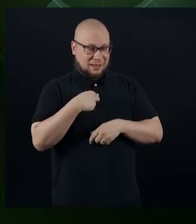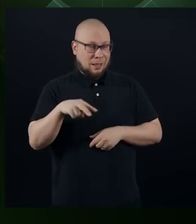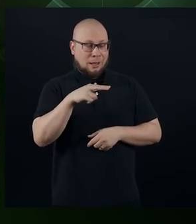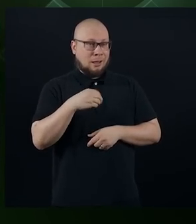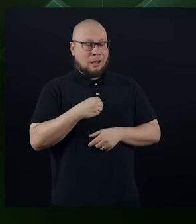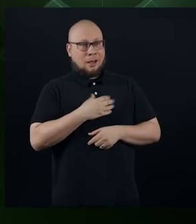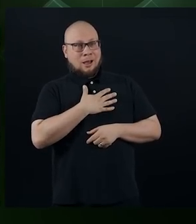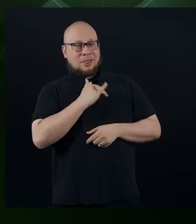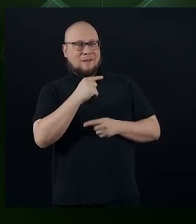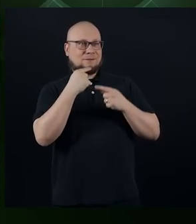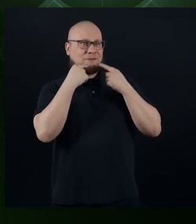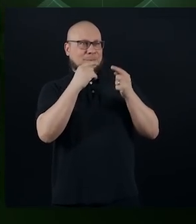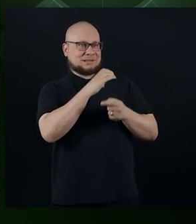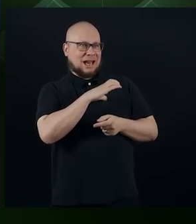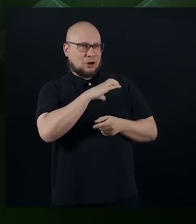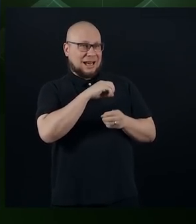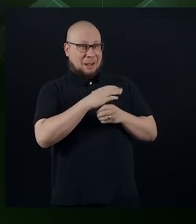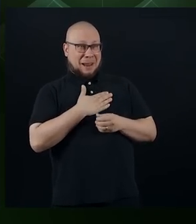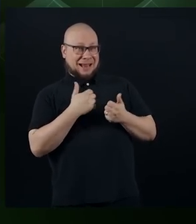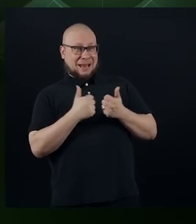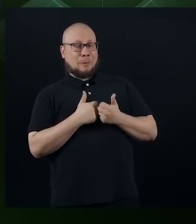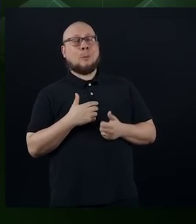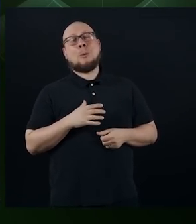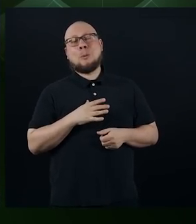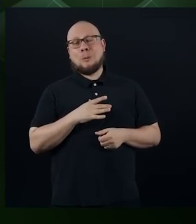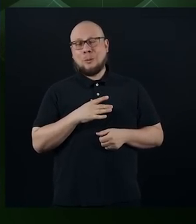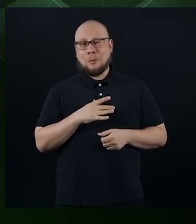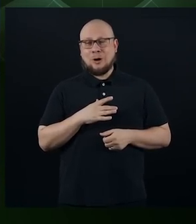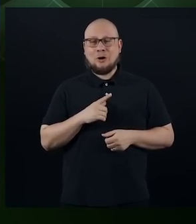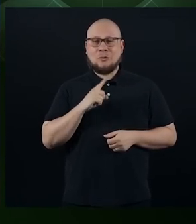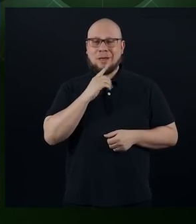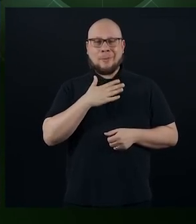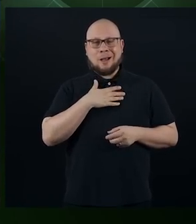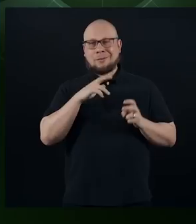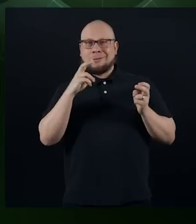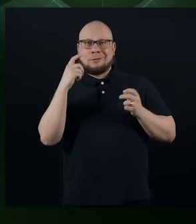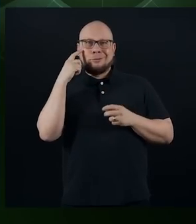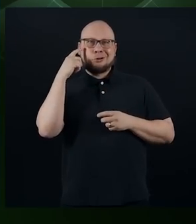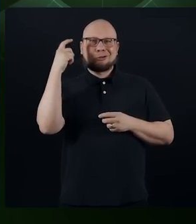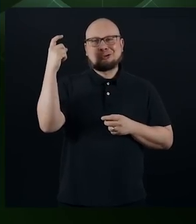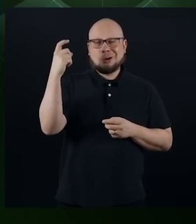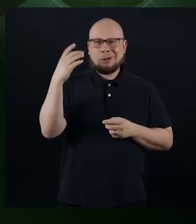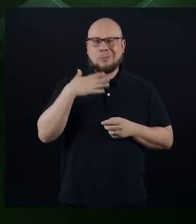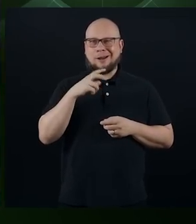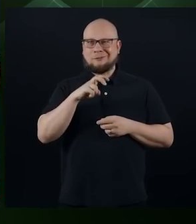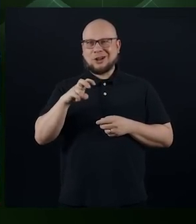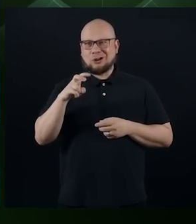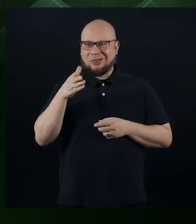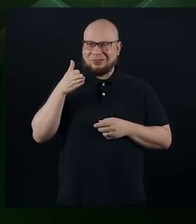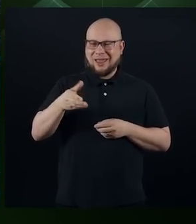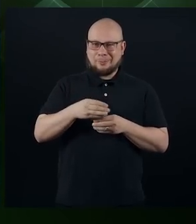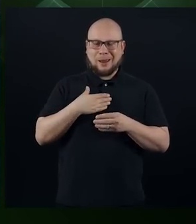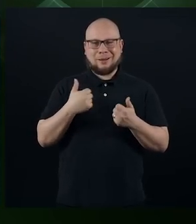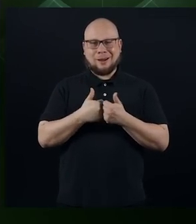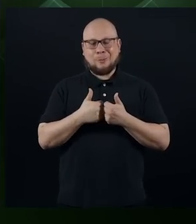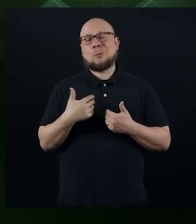iconic character in the Sea of Thieves world. For the first time, you get to live your own Pirates of the Caribbean adventure in Sea of Thieves.